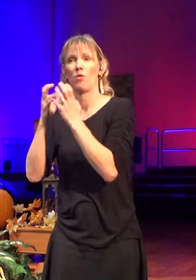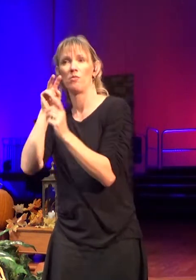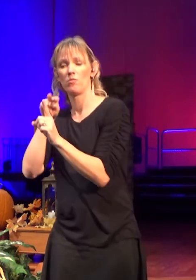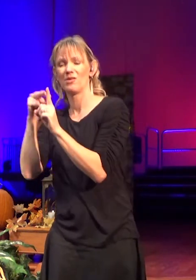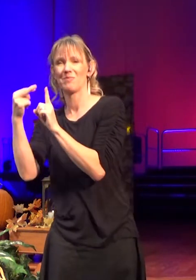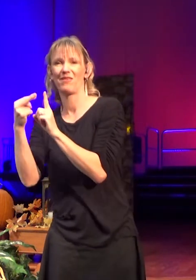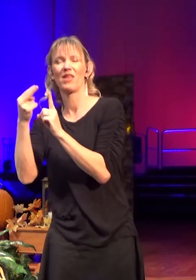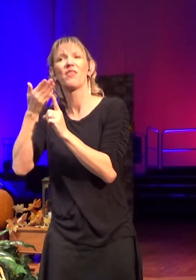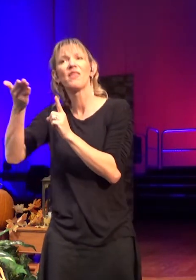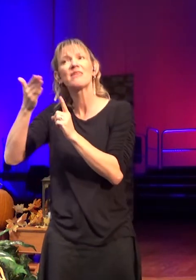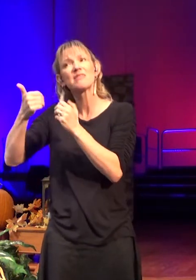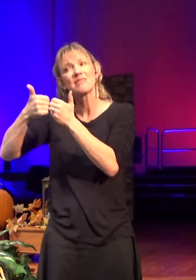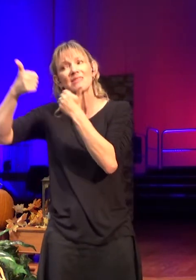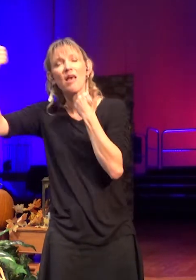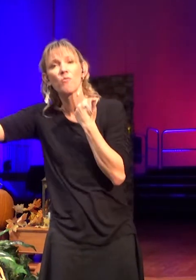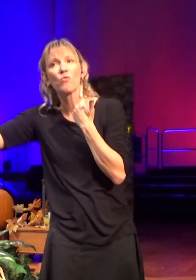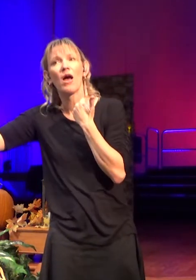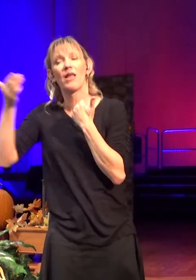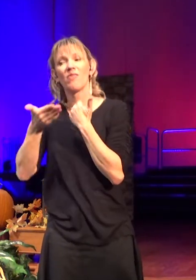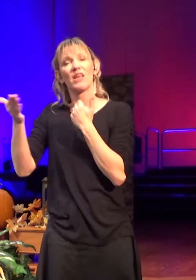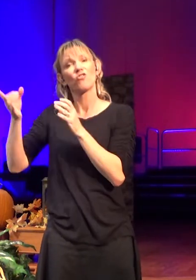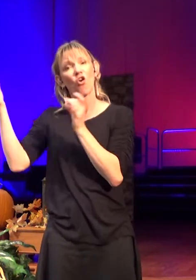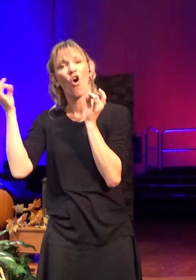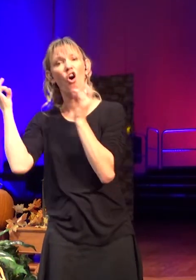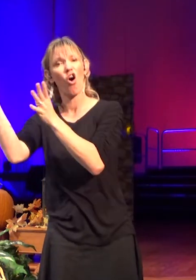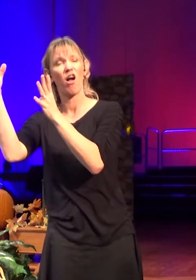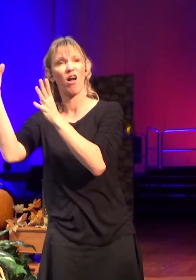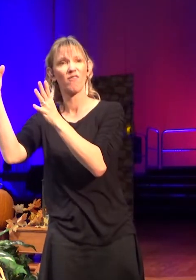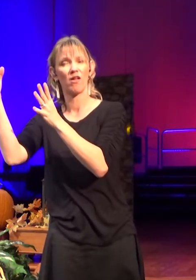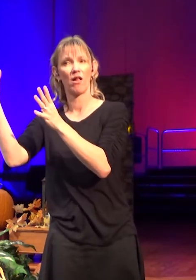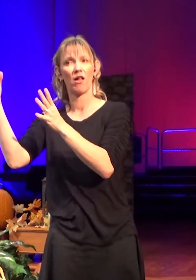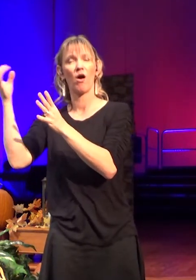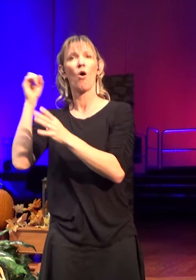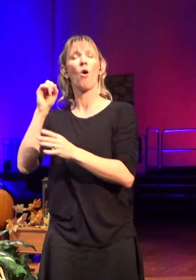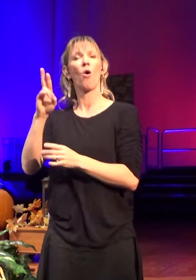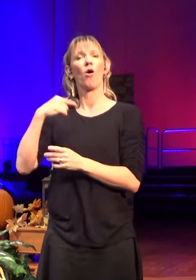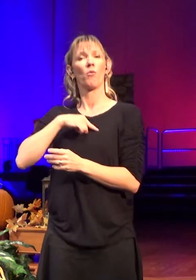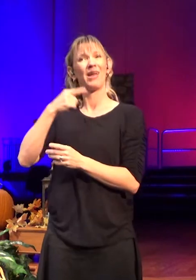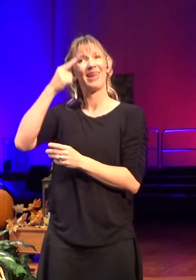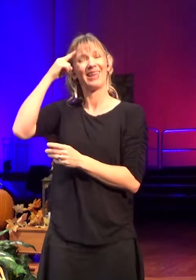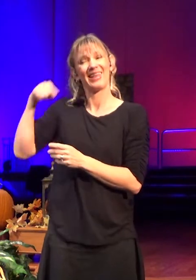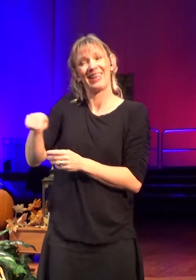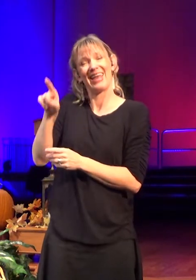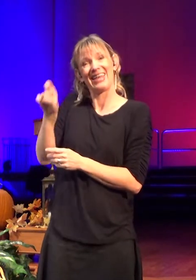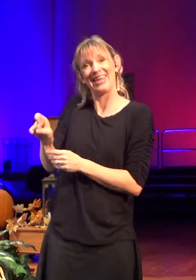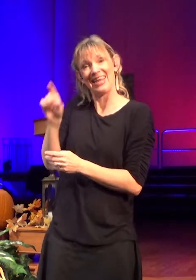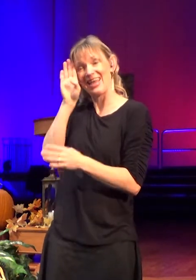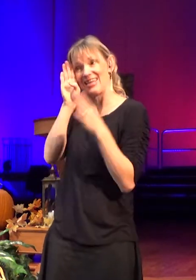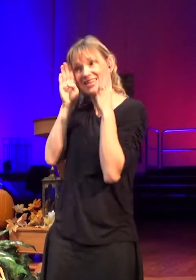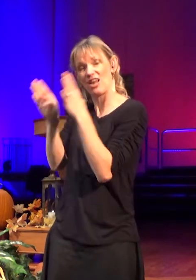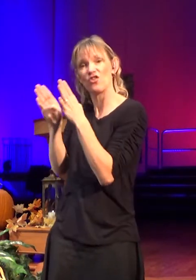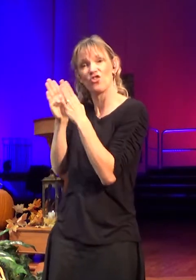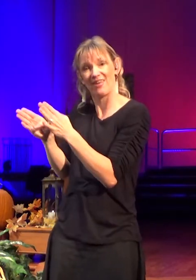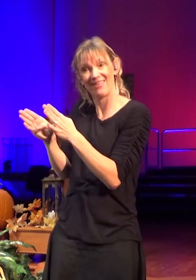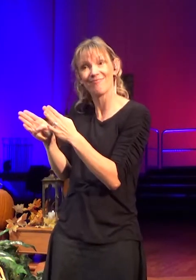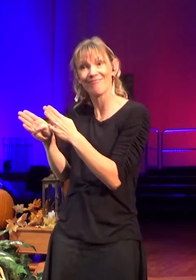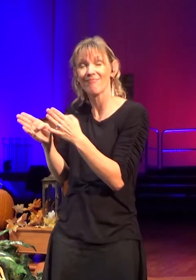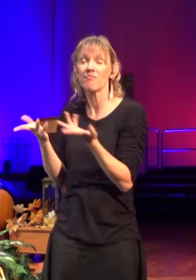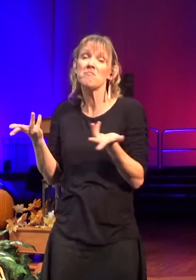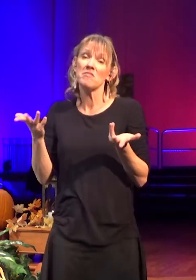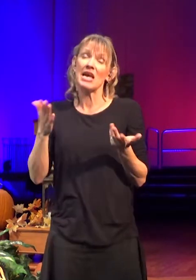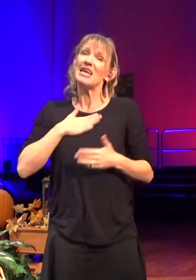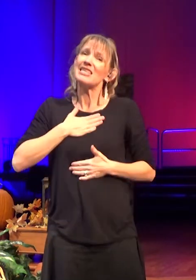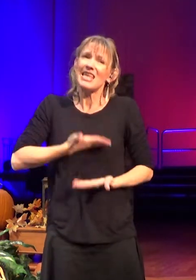support someone's worldview that things are separate or awful, or because we think they need that